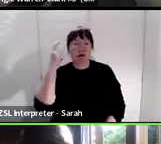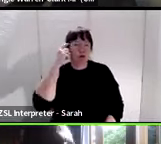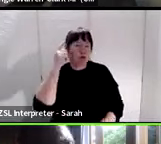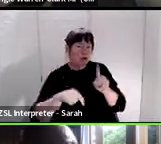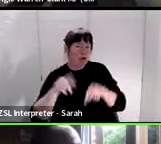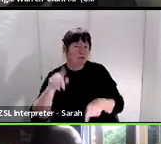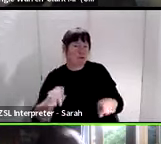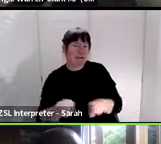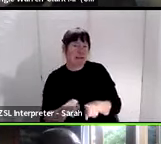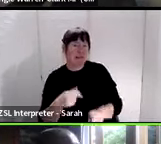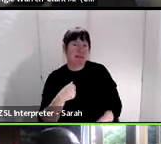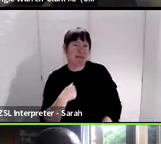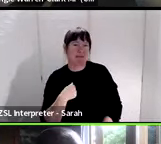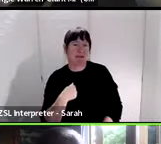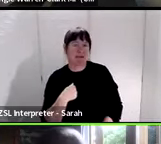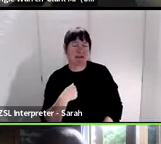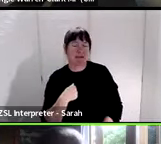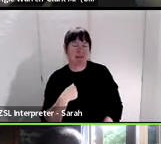like me.